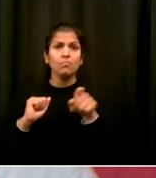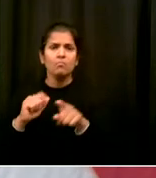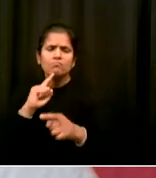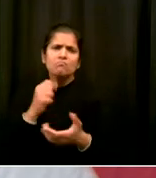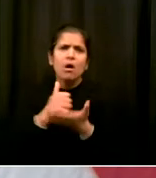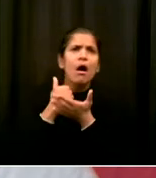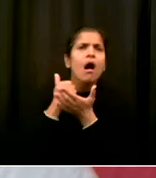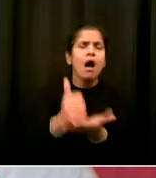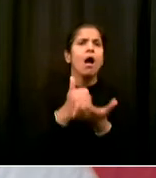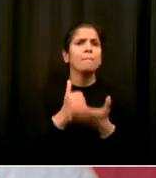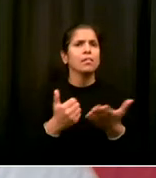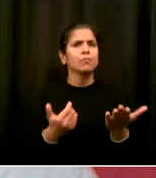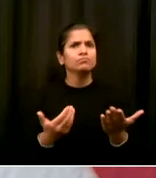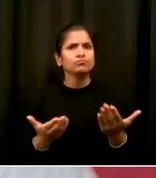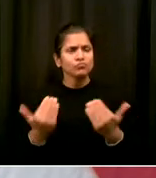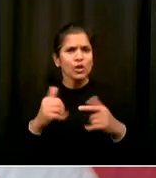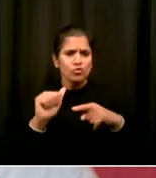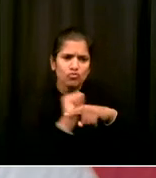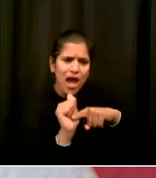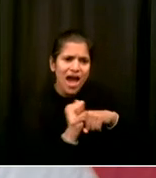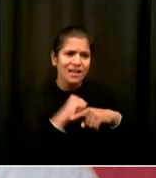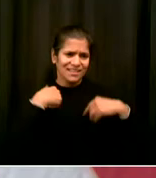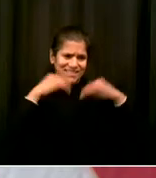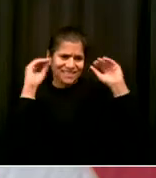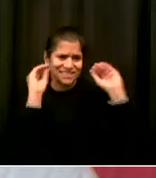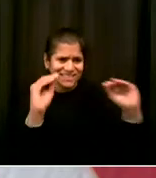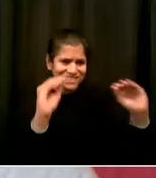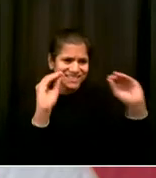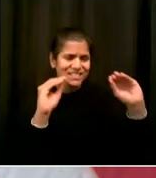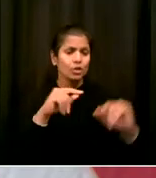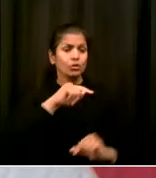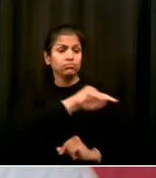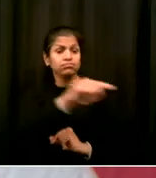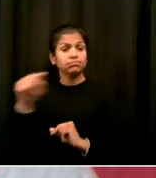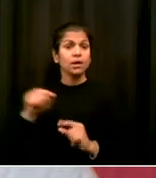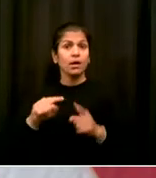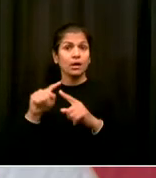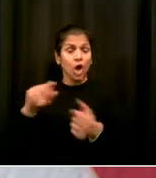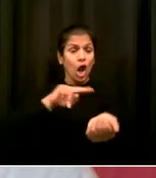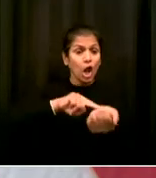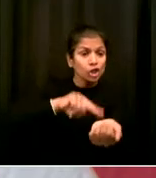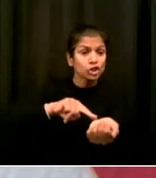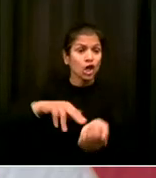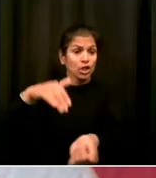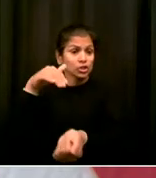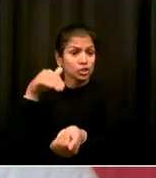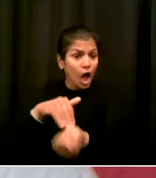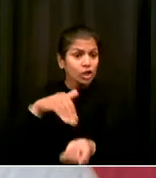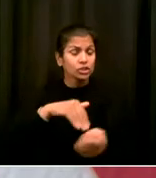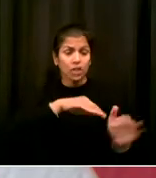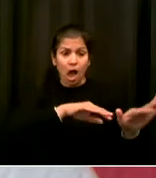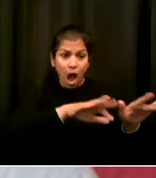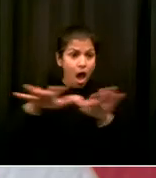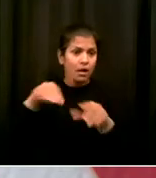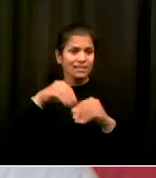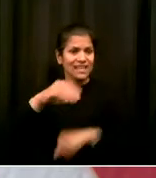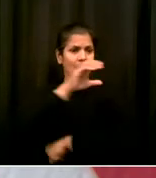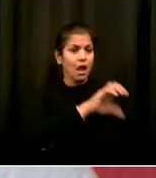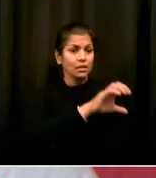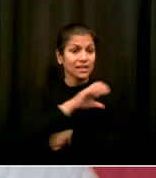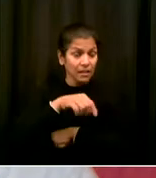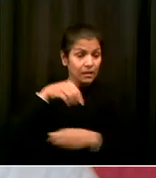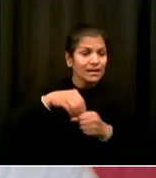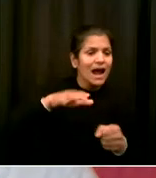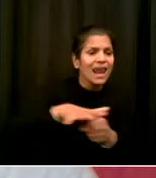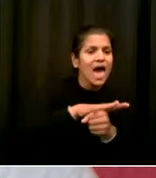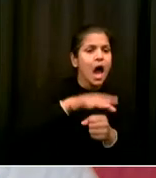provide capacity for several tens of thousands of vaccinations per week by the end of January. This is the kind of thing we do